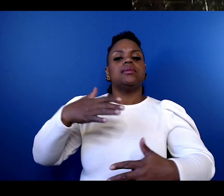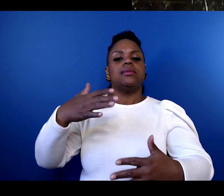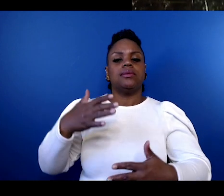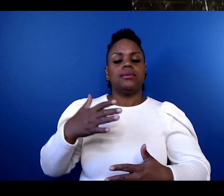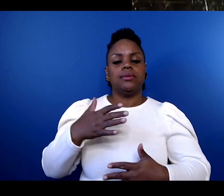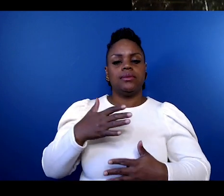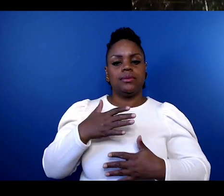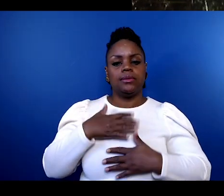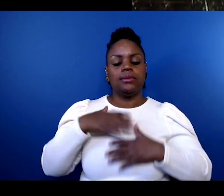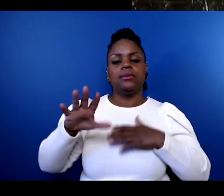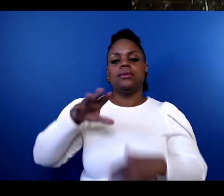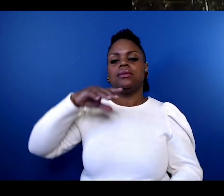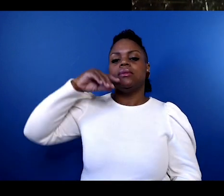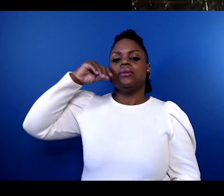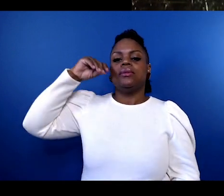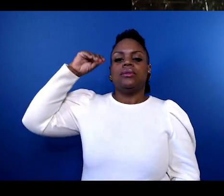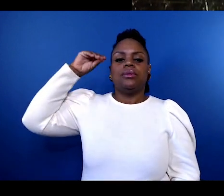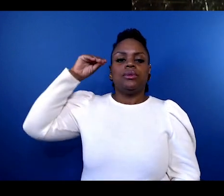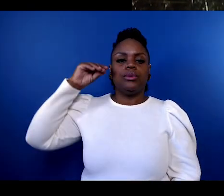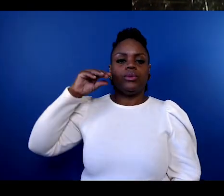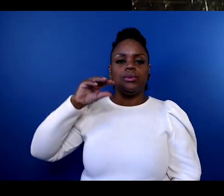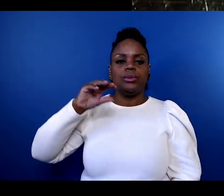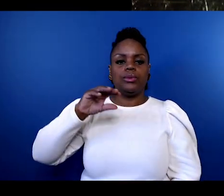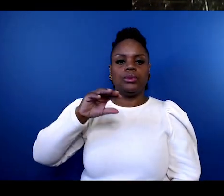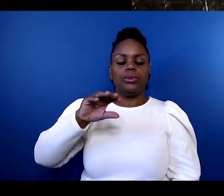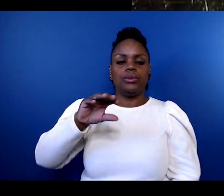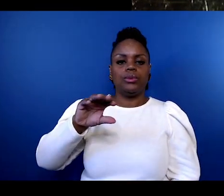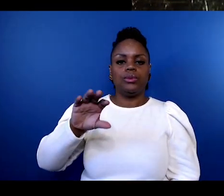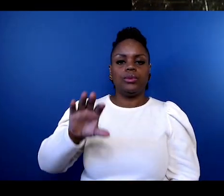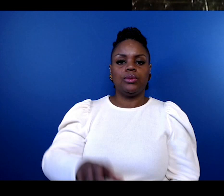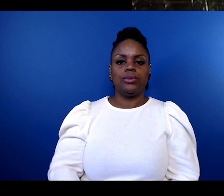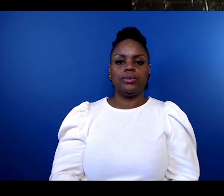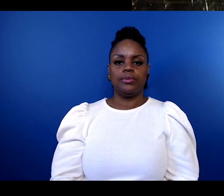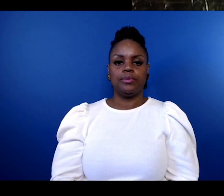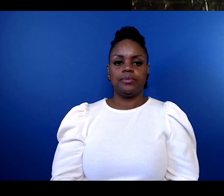Again, point the toes, sit back onto the feet.